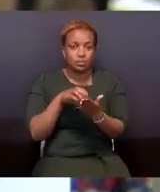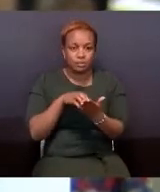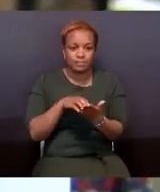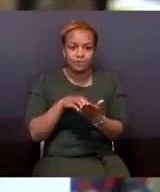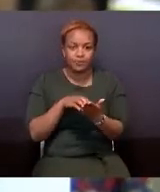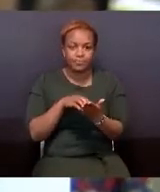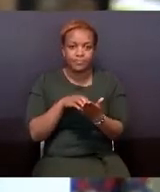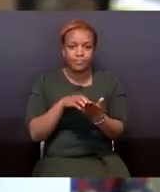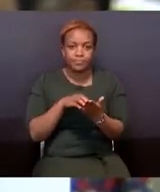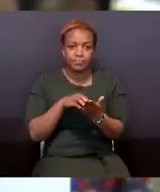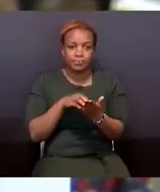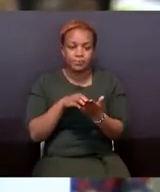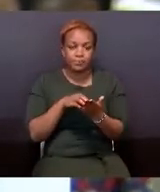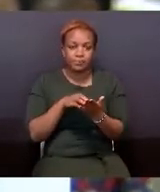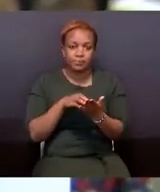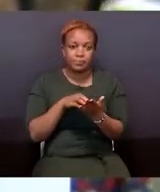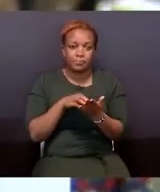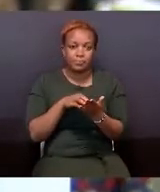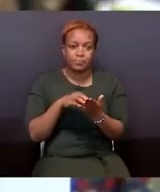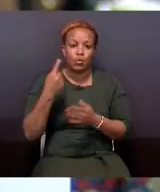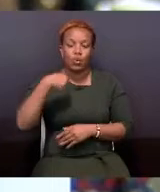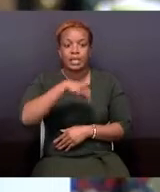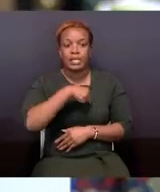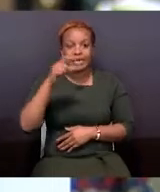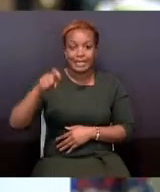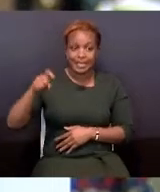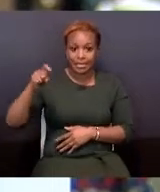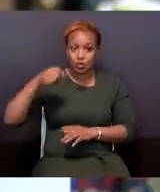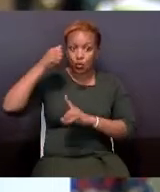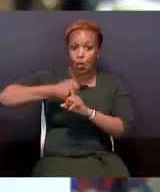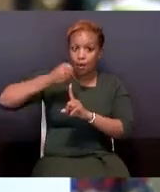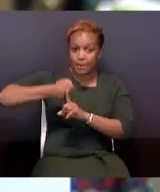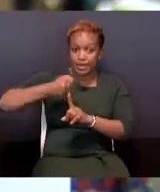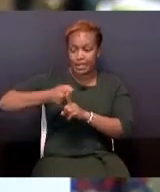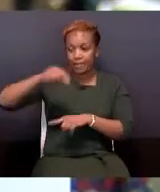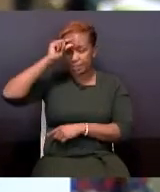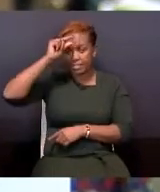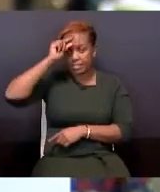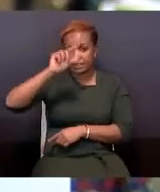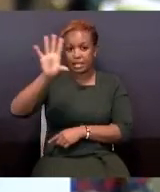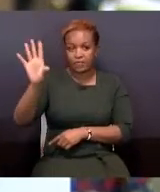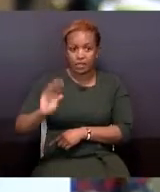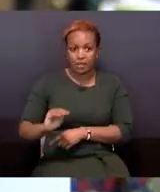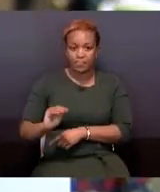policy. And we need to lobby governments in Africa